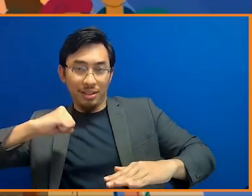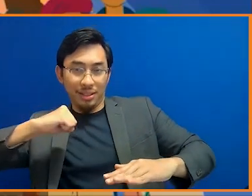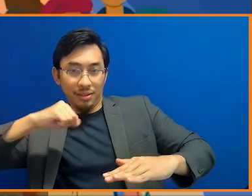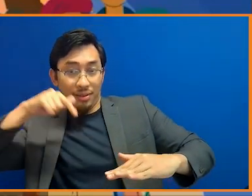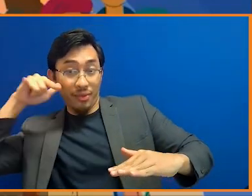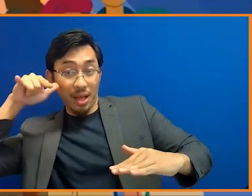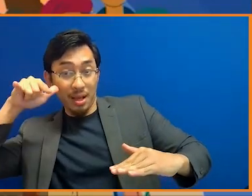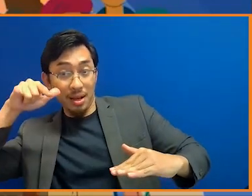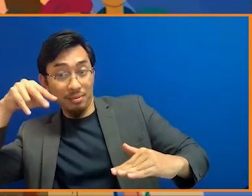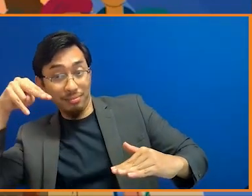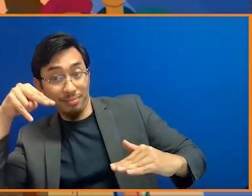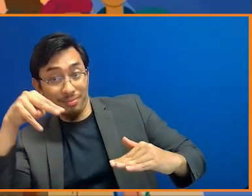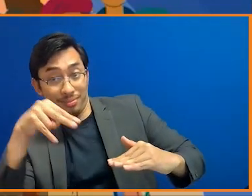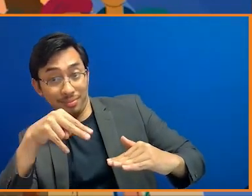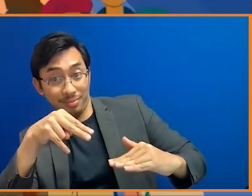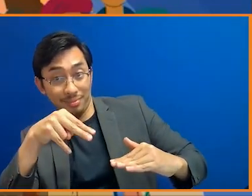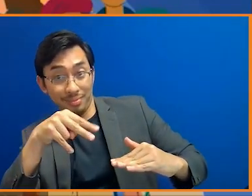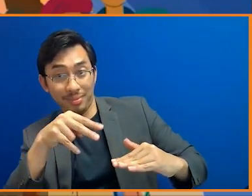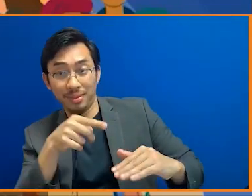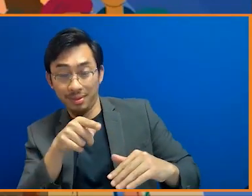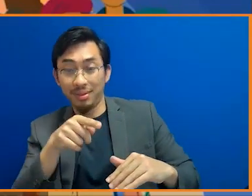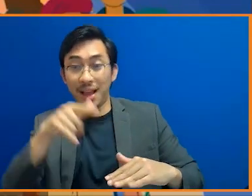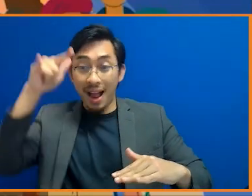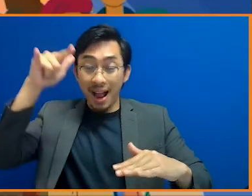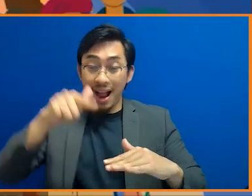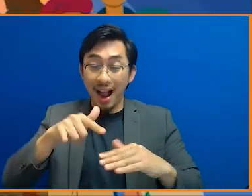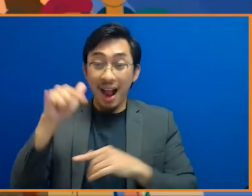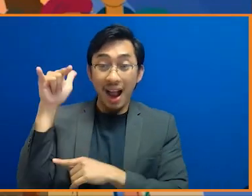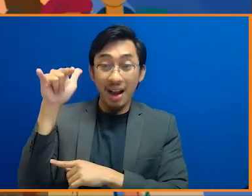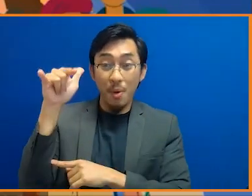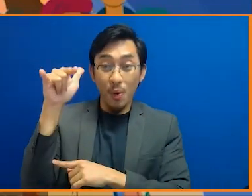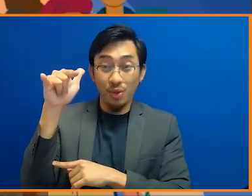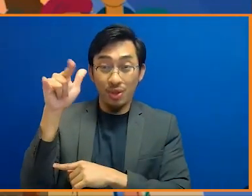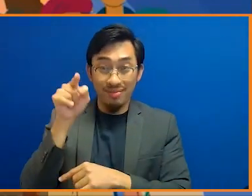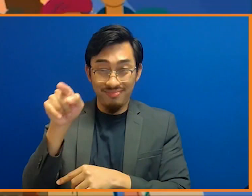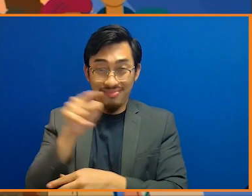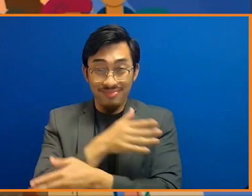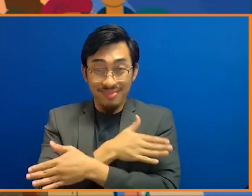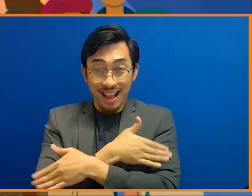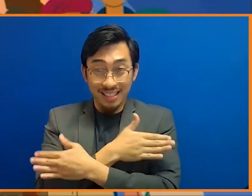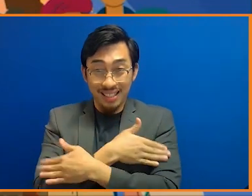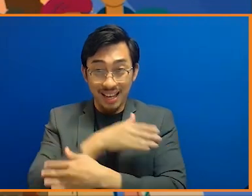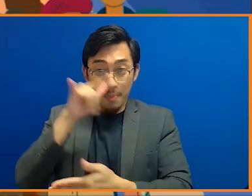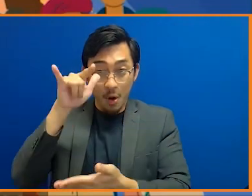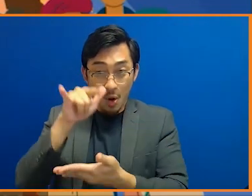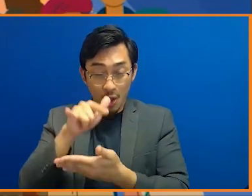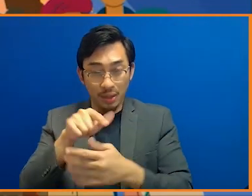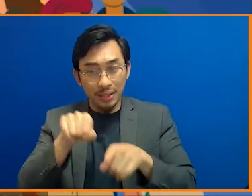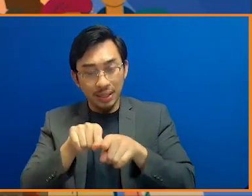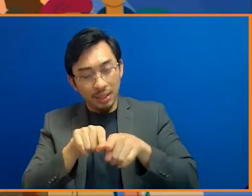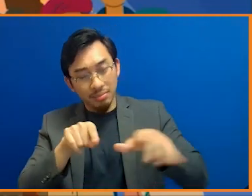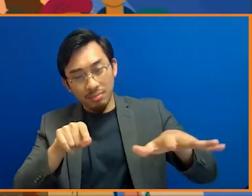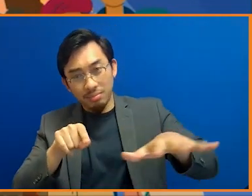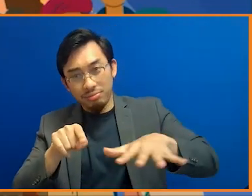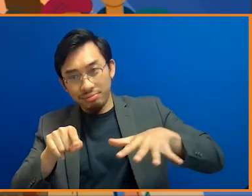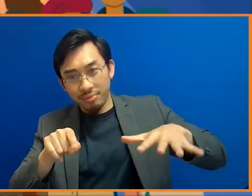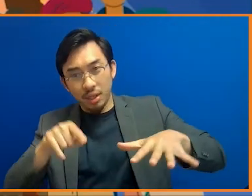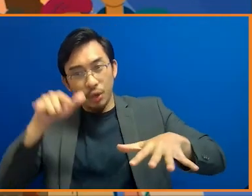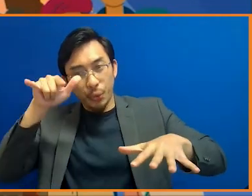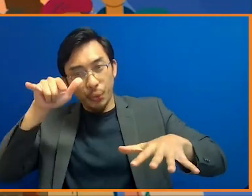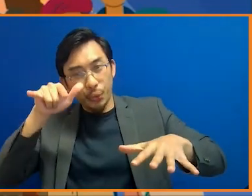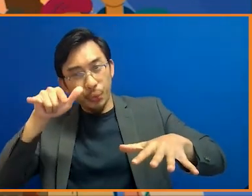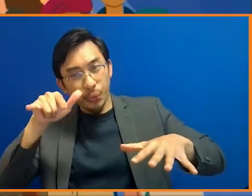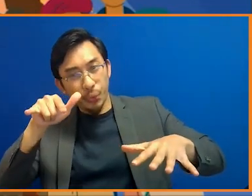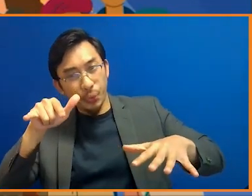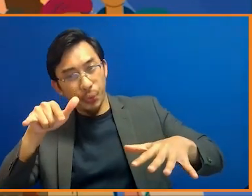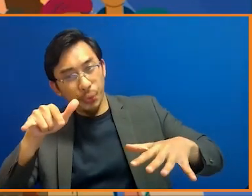airplane, you can immediately see this kind of view when you land in Banda Aceh Airport. And along the coastline,